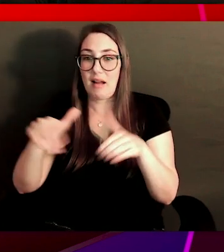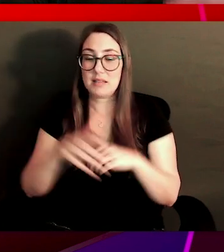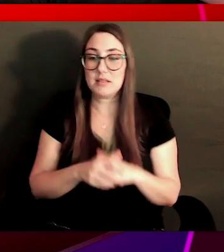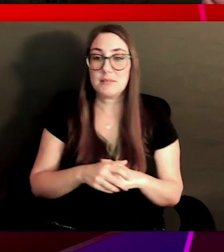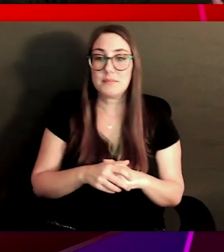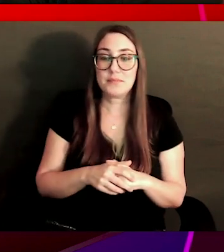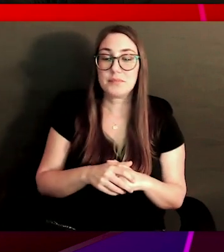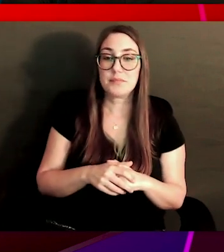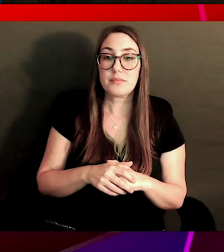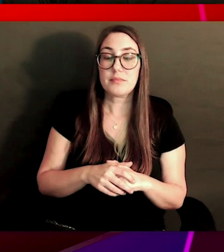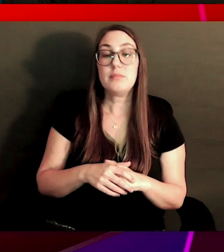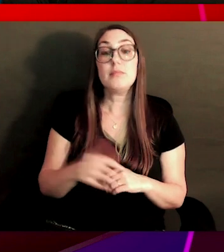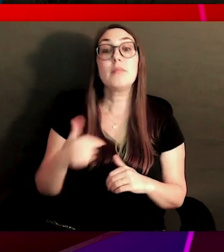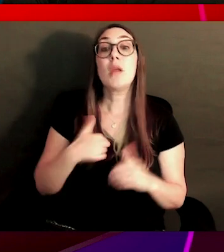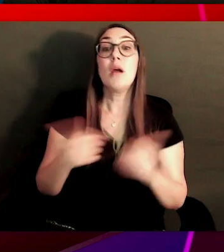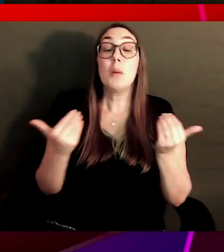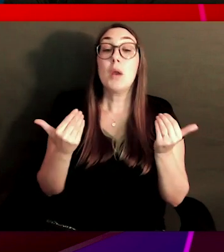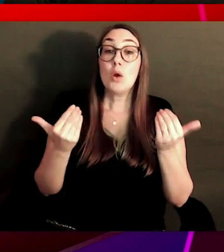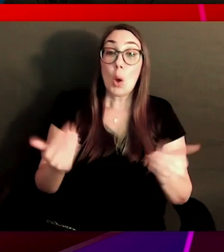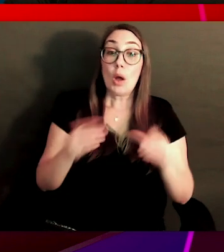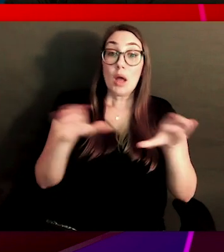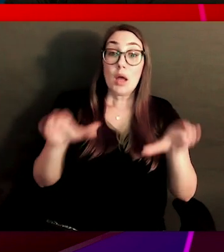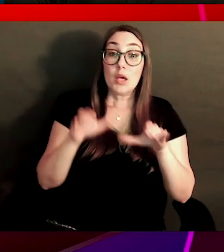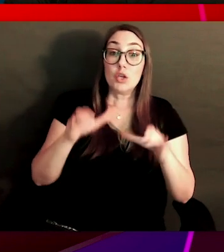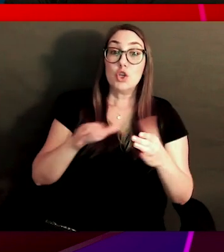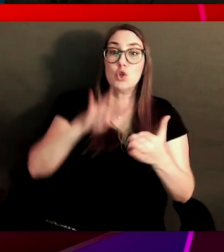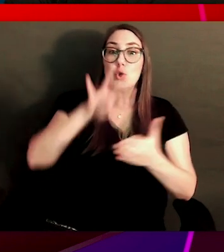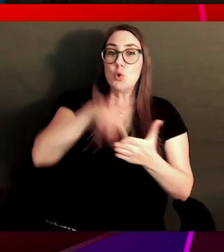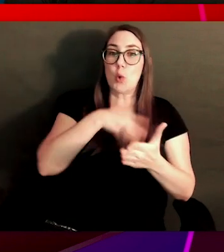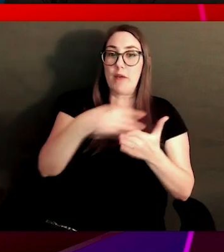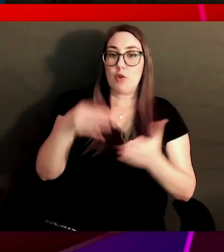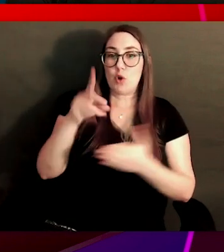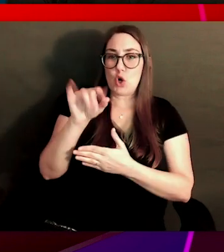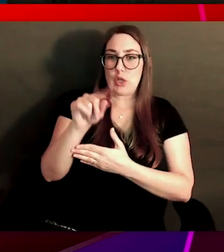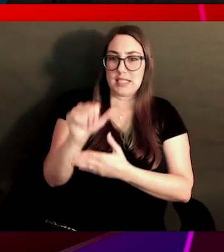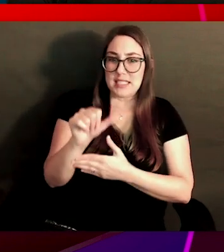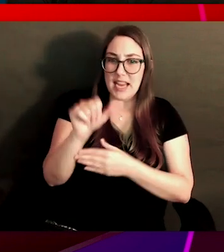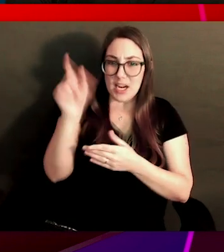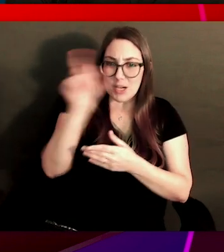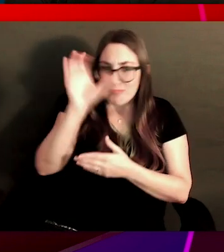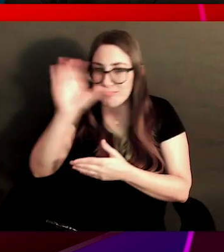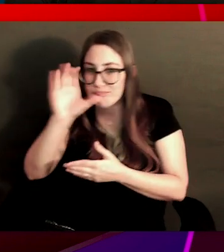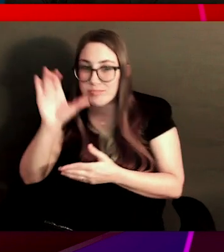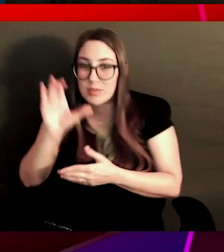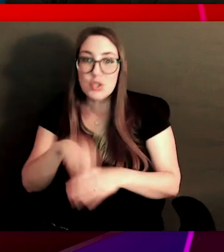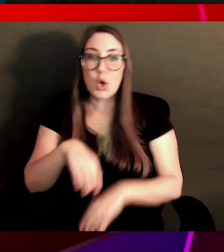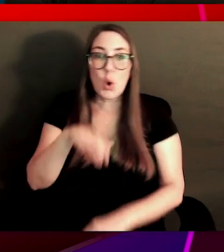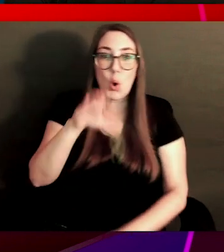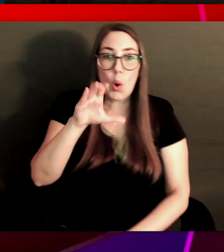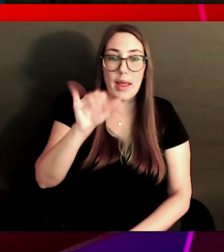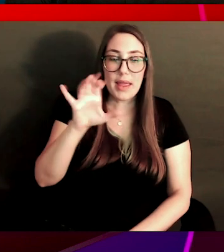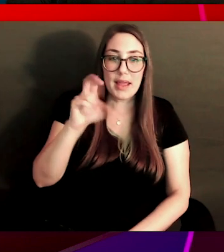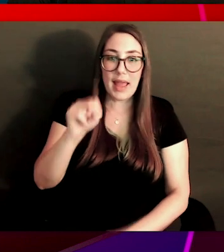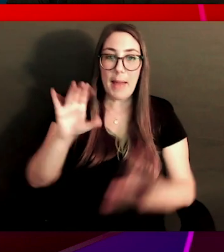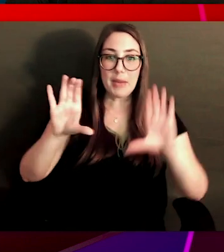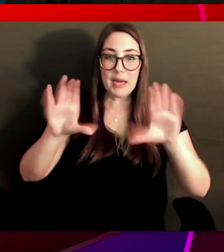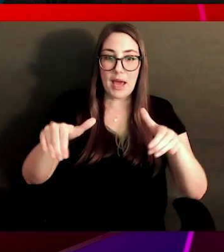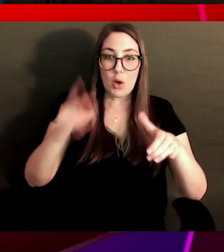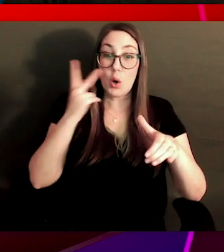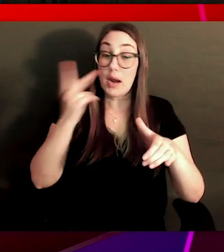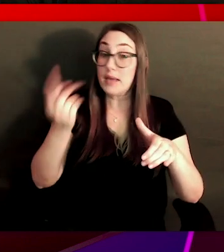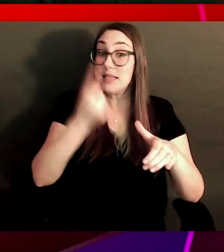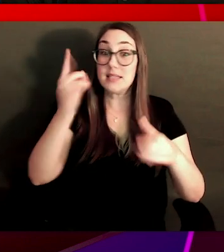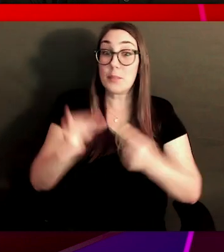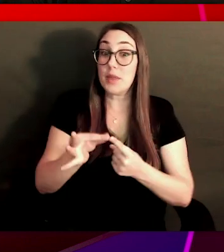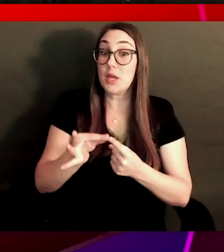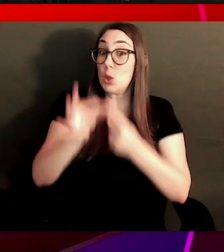I'm going to go ahead and do some graphical data munging here. I'll go to the cabin category, where I can see already there's something unique going